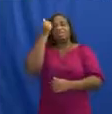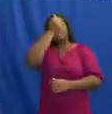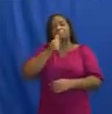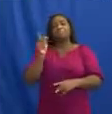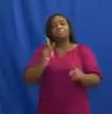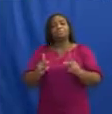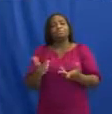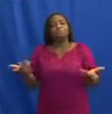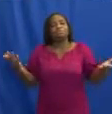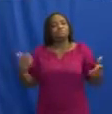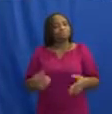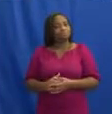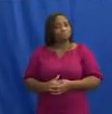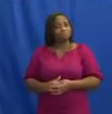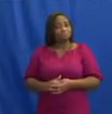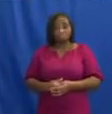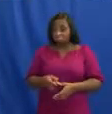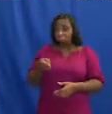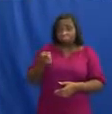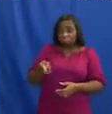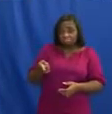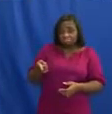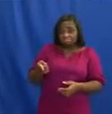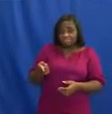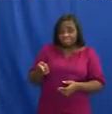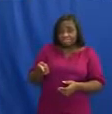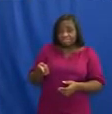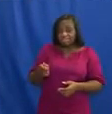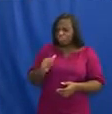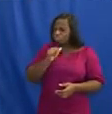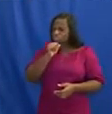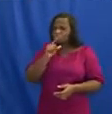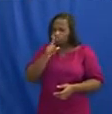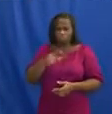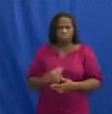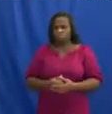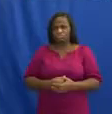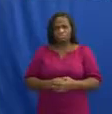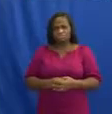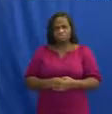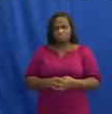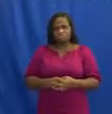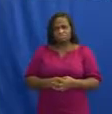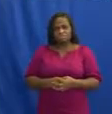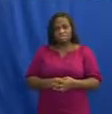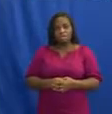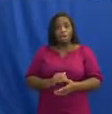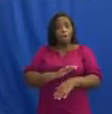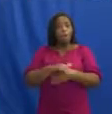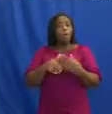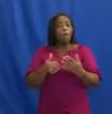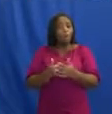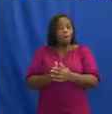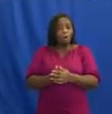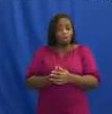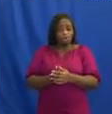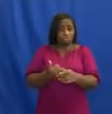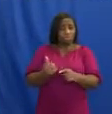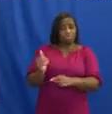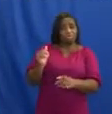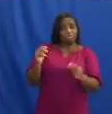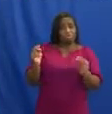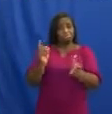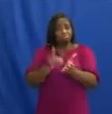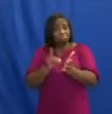race. This is far from the truth. Our domestic regulatory